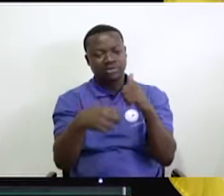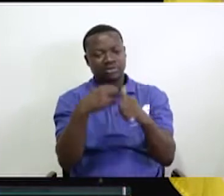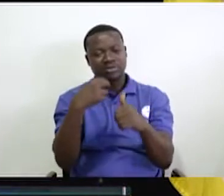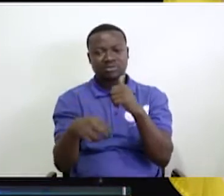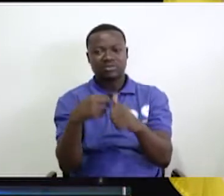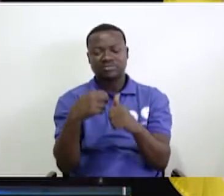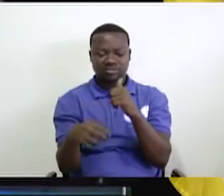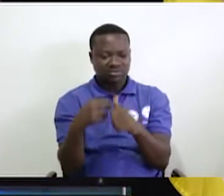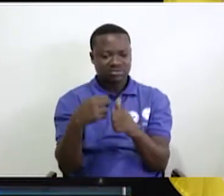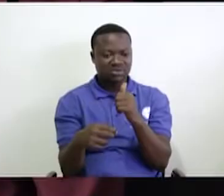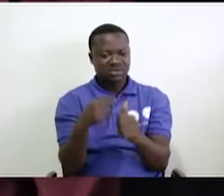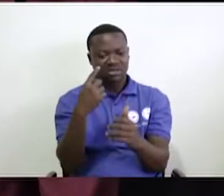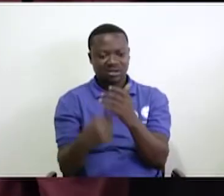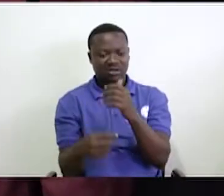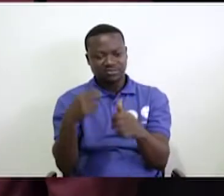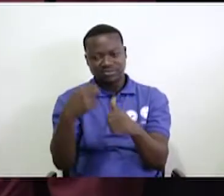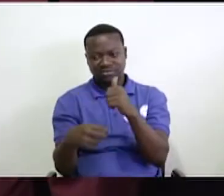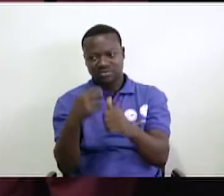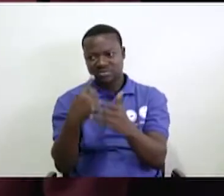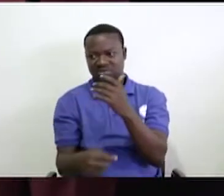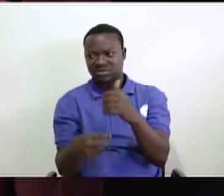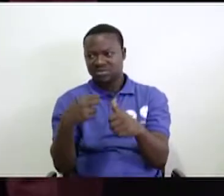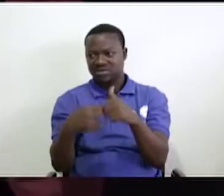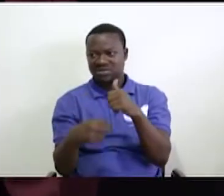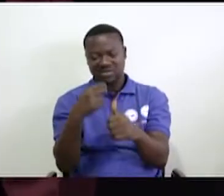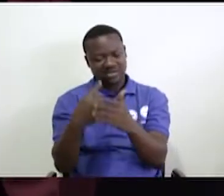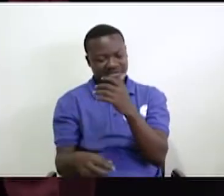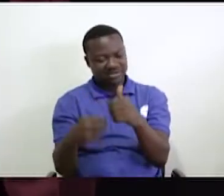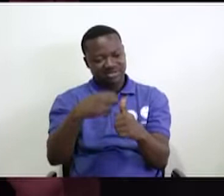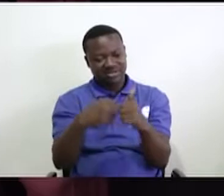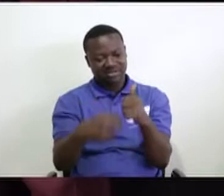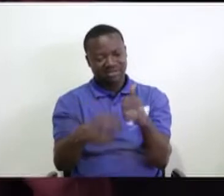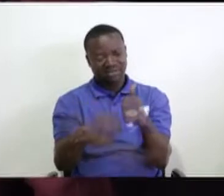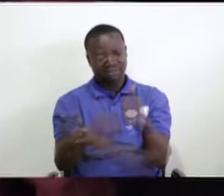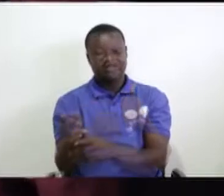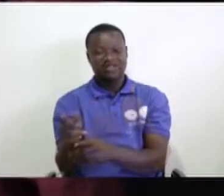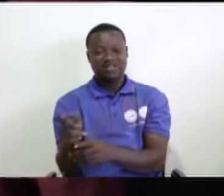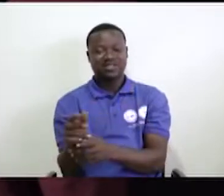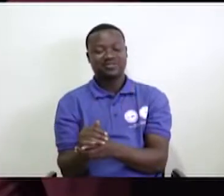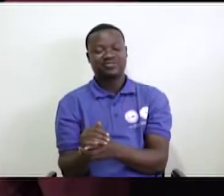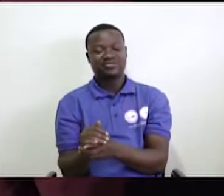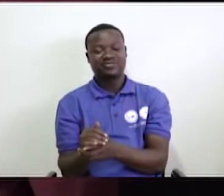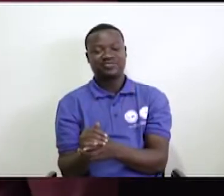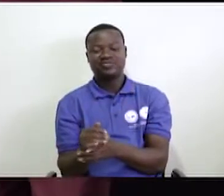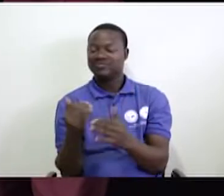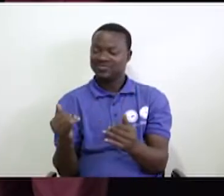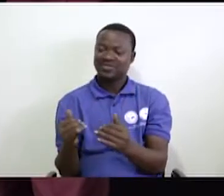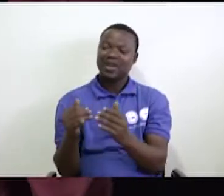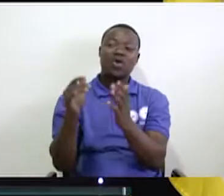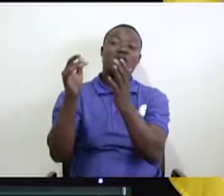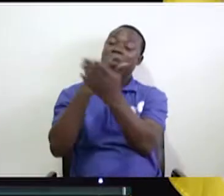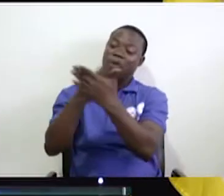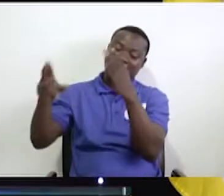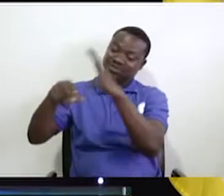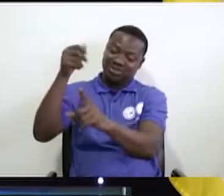a property. How are you wanting to say, oh, no, on yet a so the Holy Spirit is not a prophet.